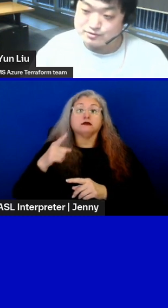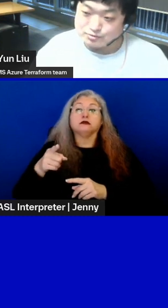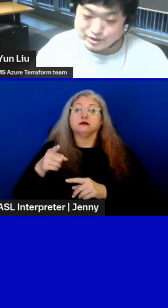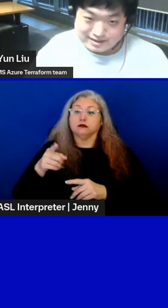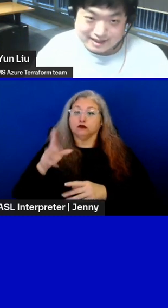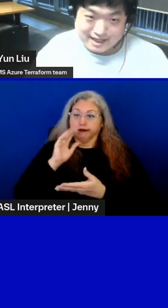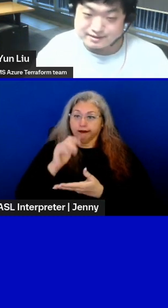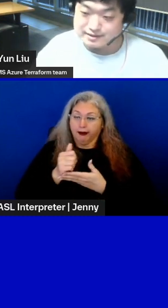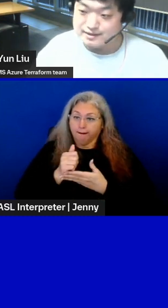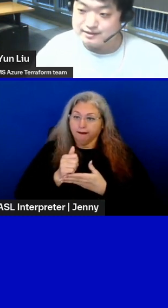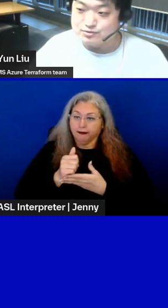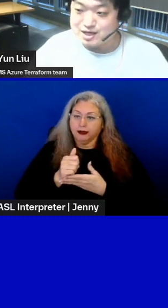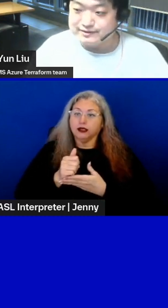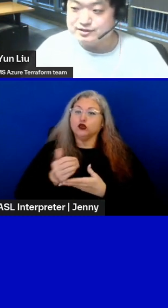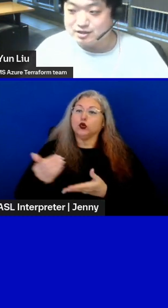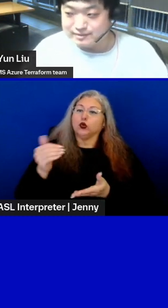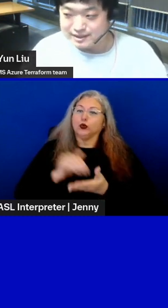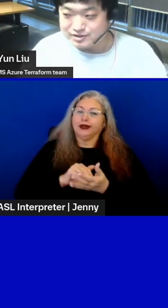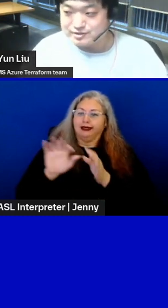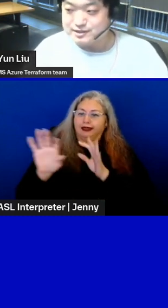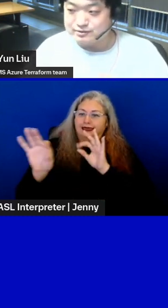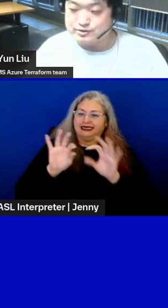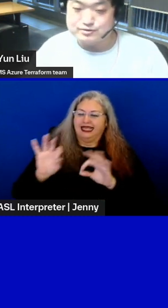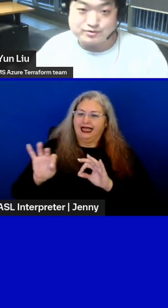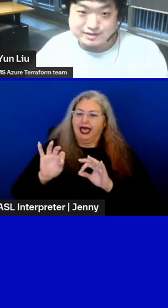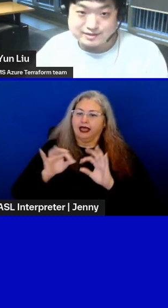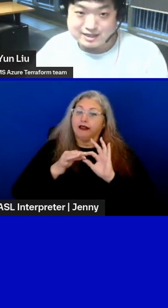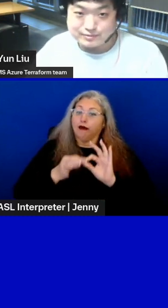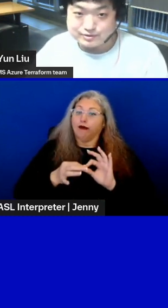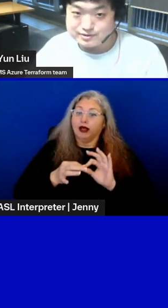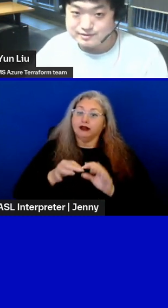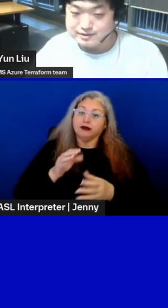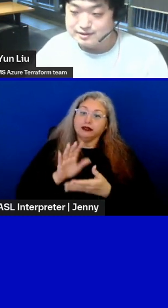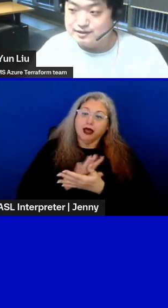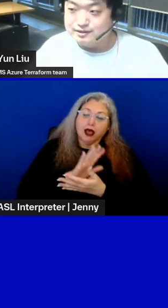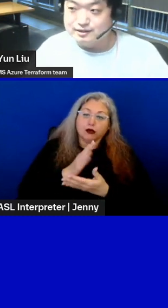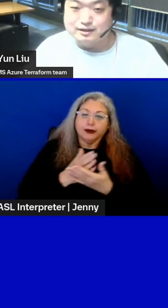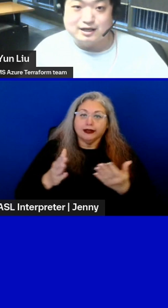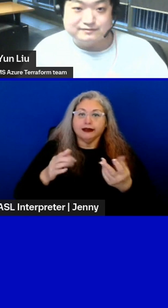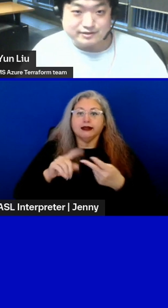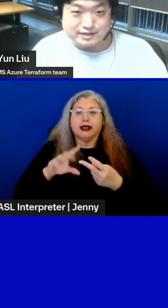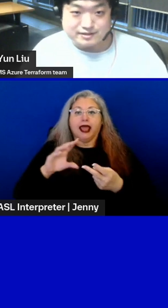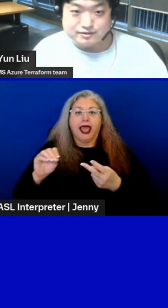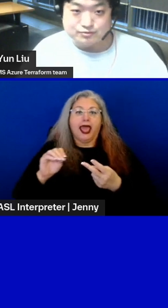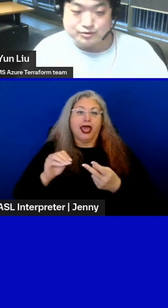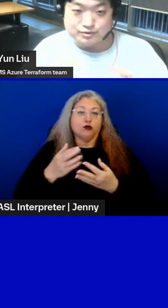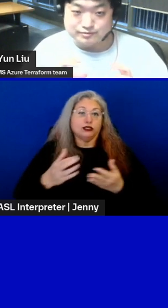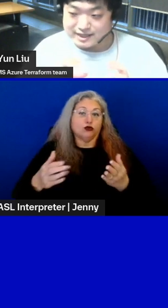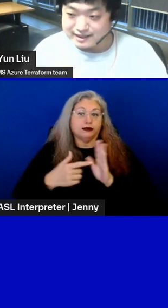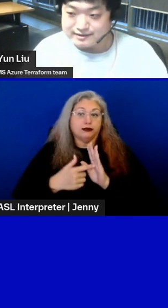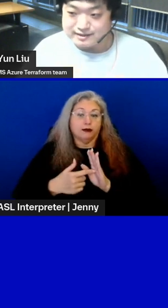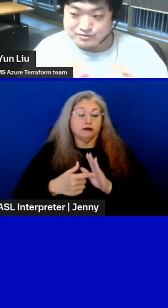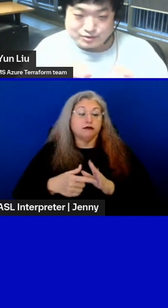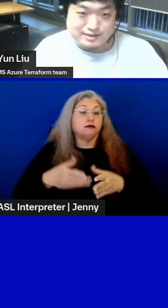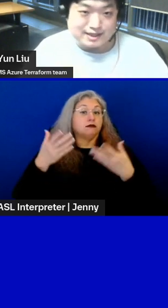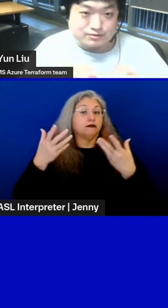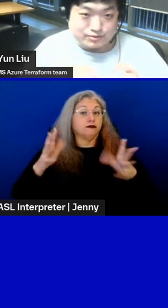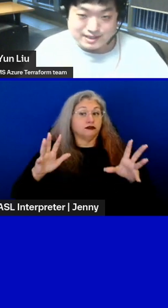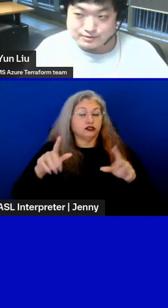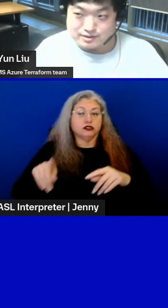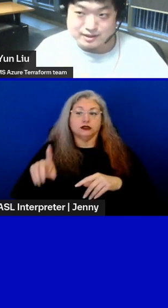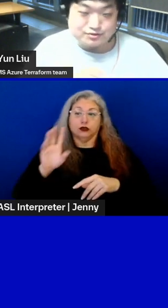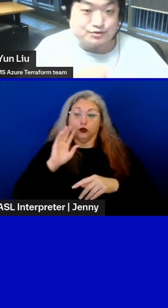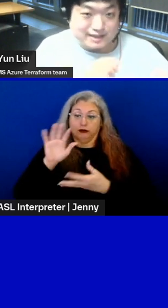to reselect the relevant documentations and resource samples. After this, we will take these